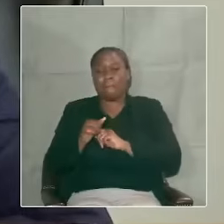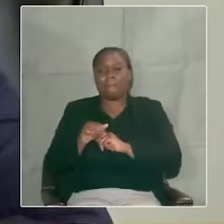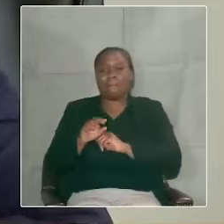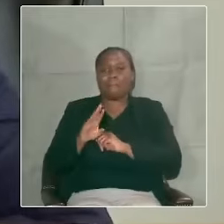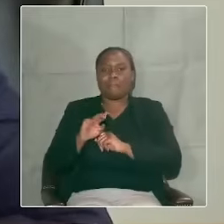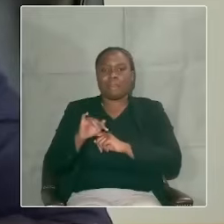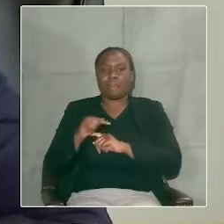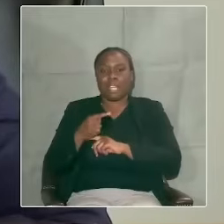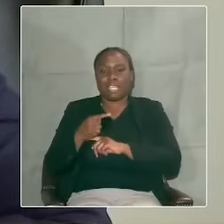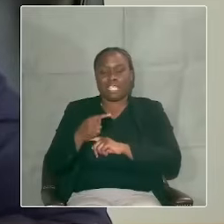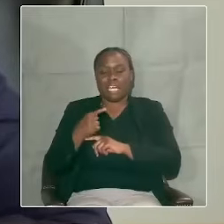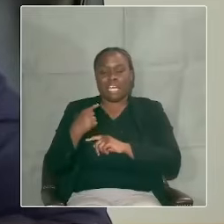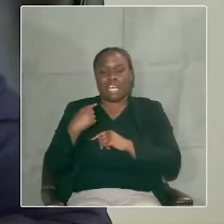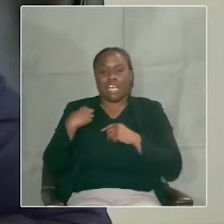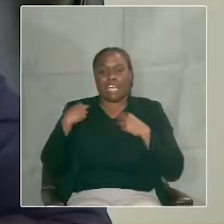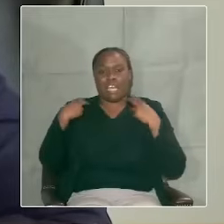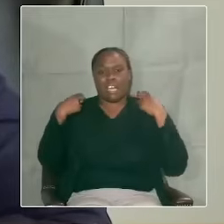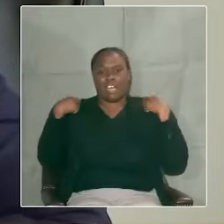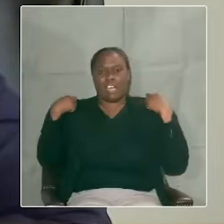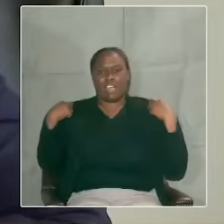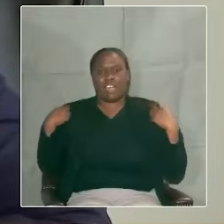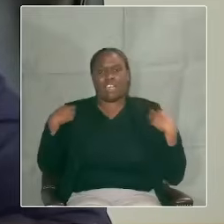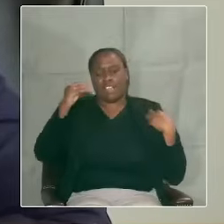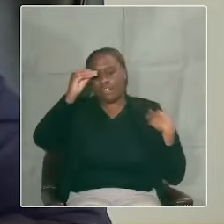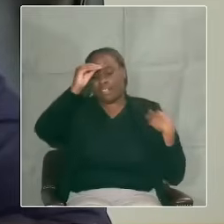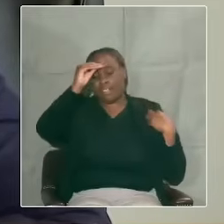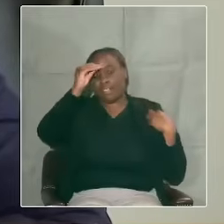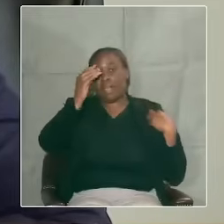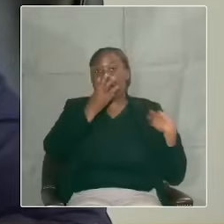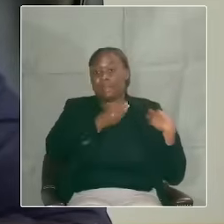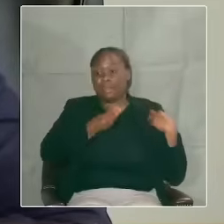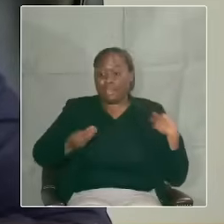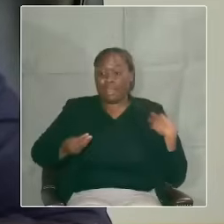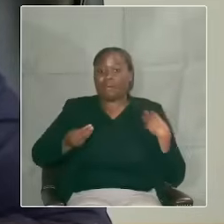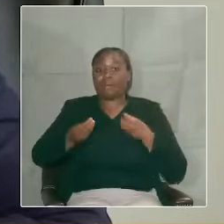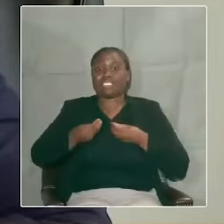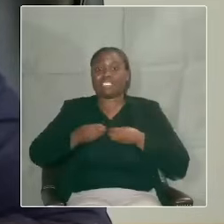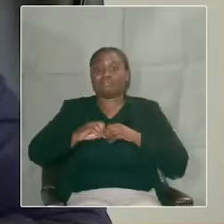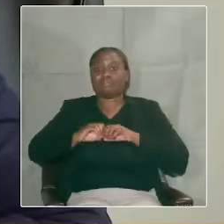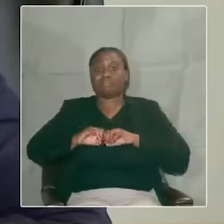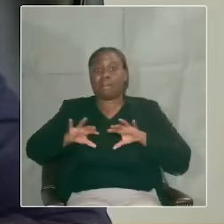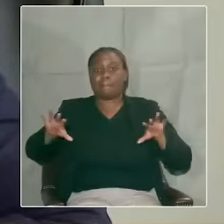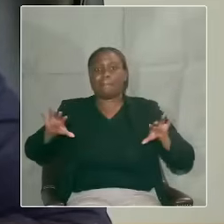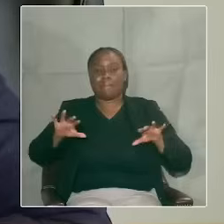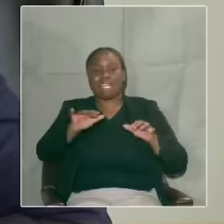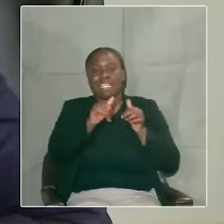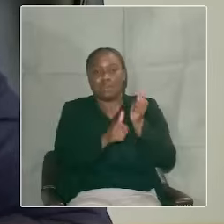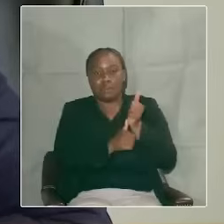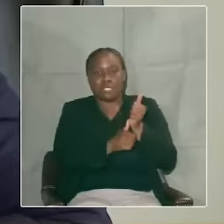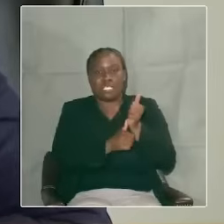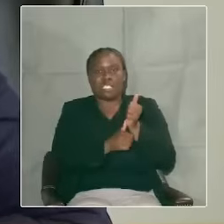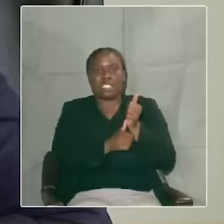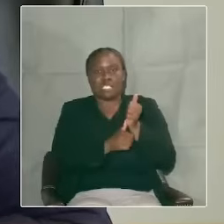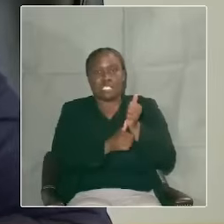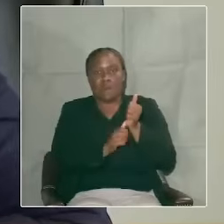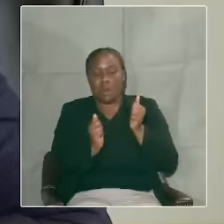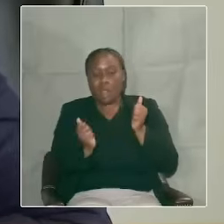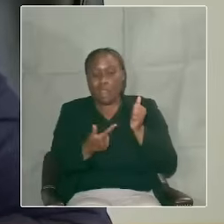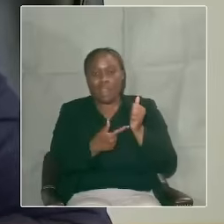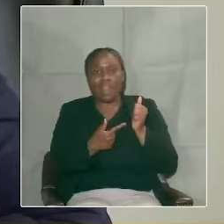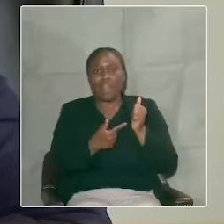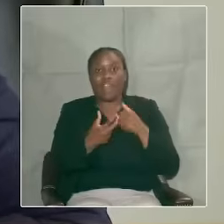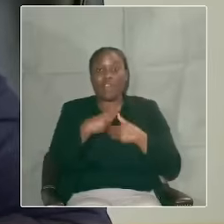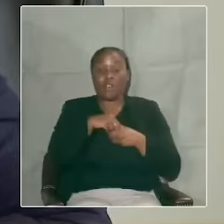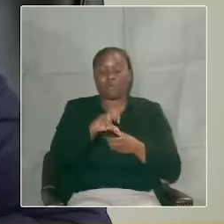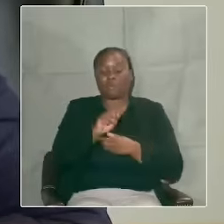all those letters from the minister to all the deputies, including General Sibia, to instruct them